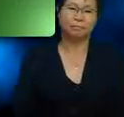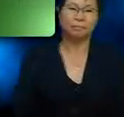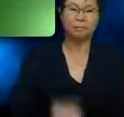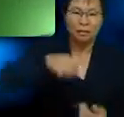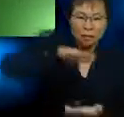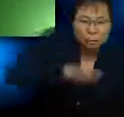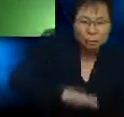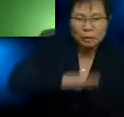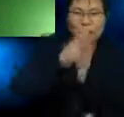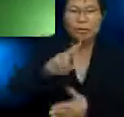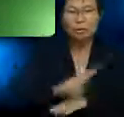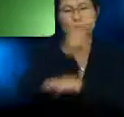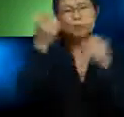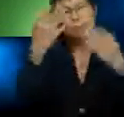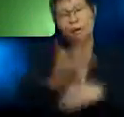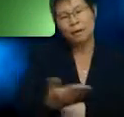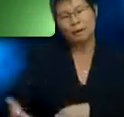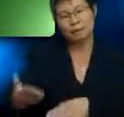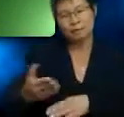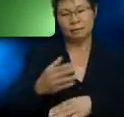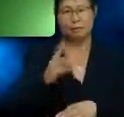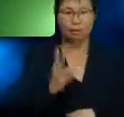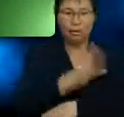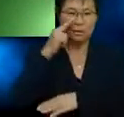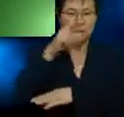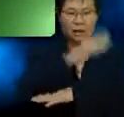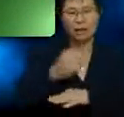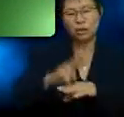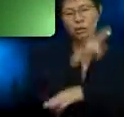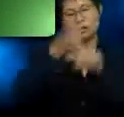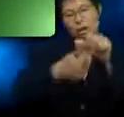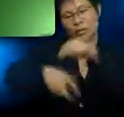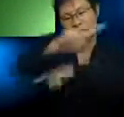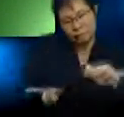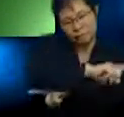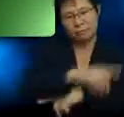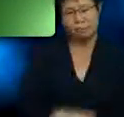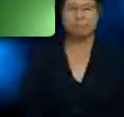Springs are used in many things that we see and use every day.